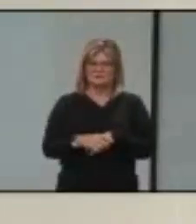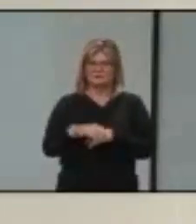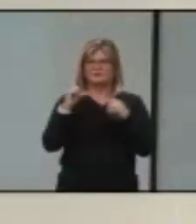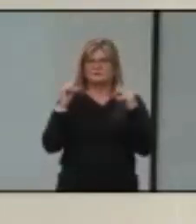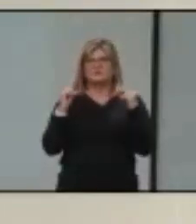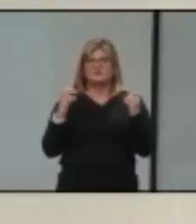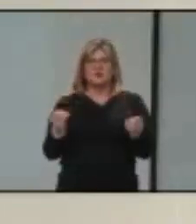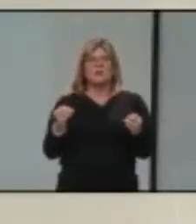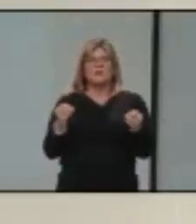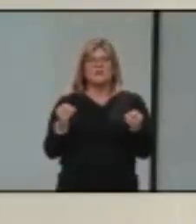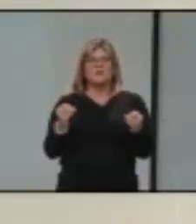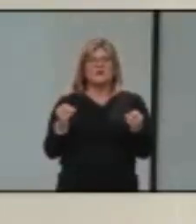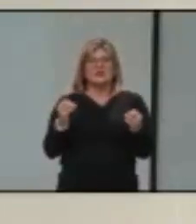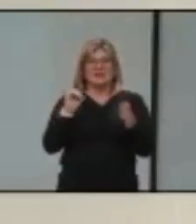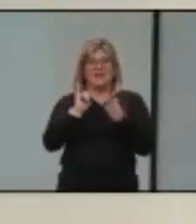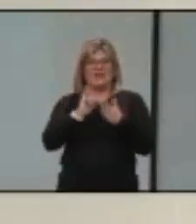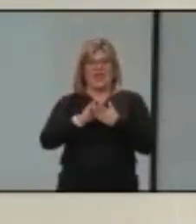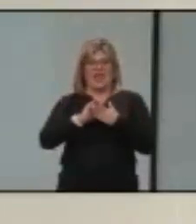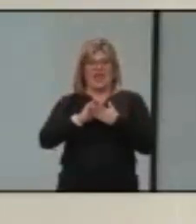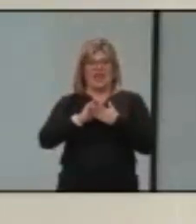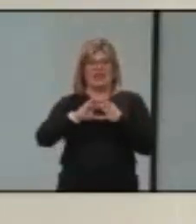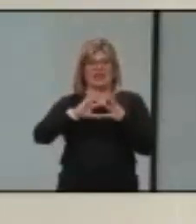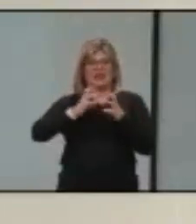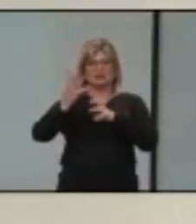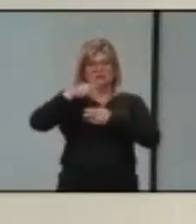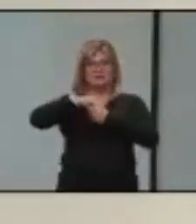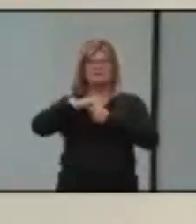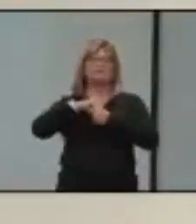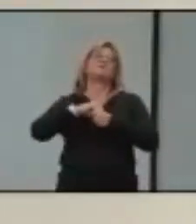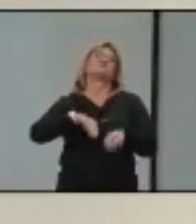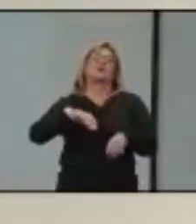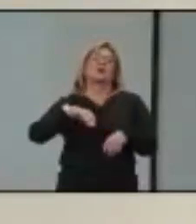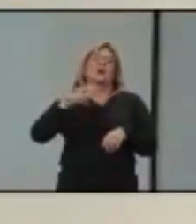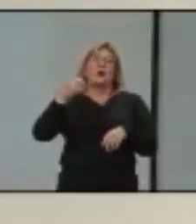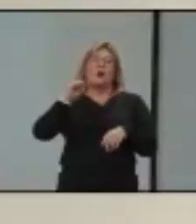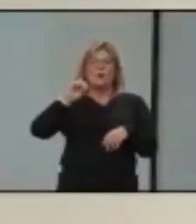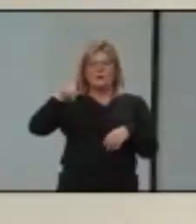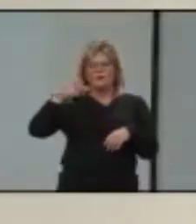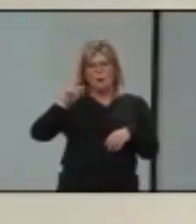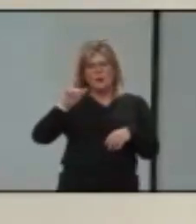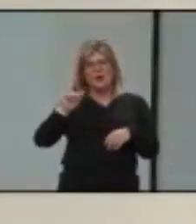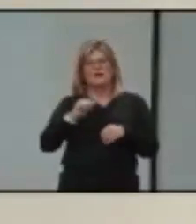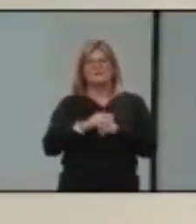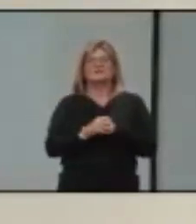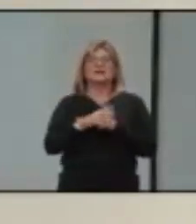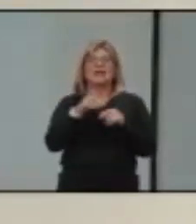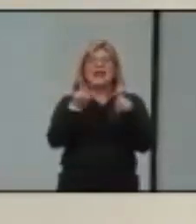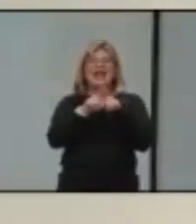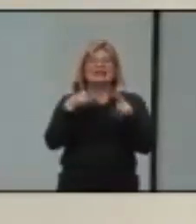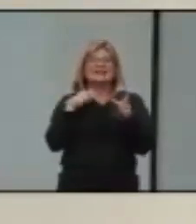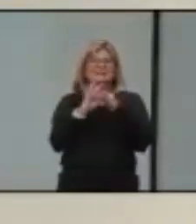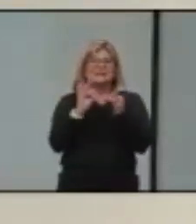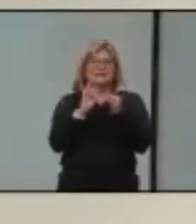So the intersection of homophobia and Islamophobia. As I stated, my ex-wife is